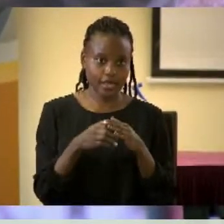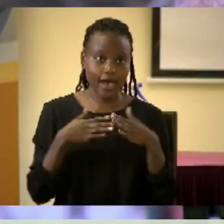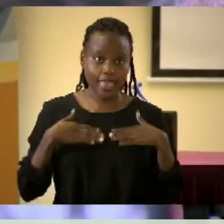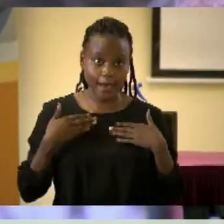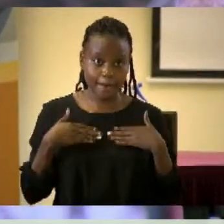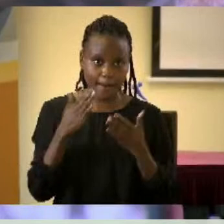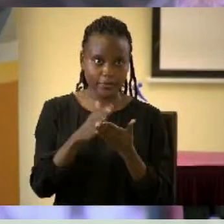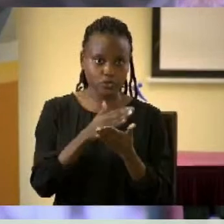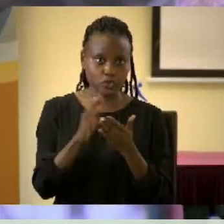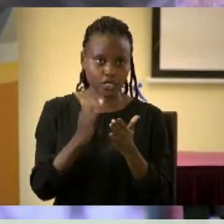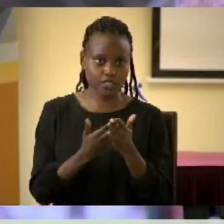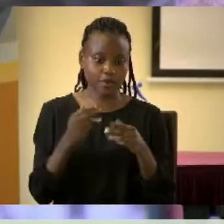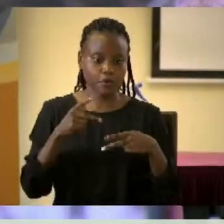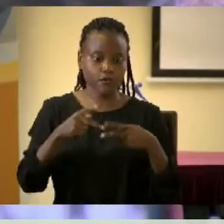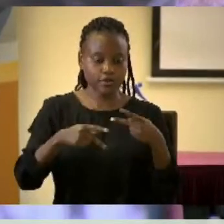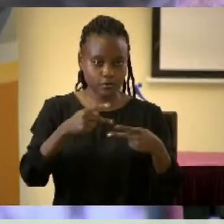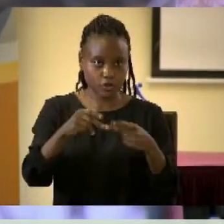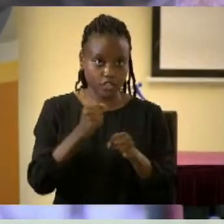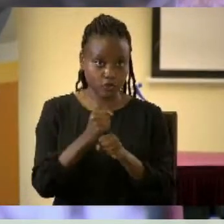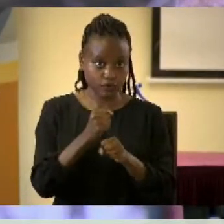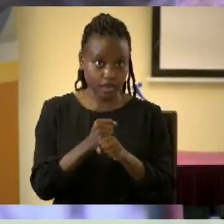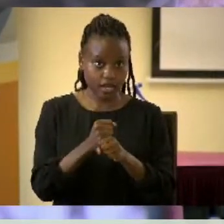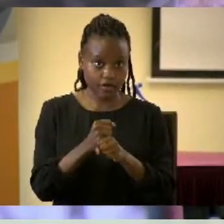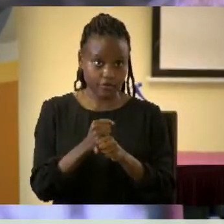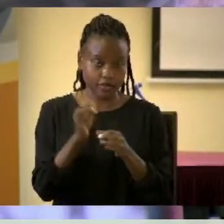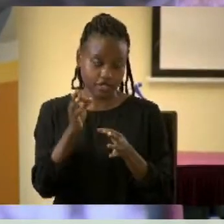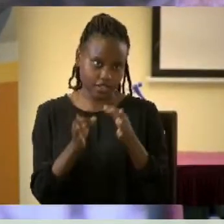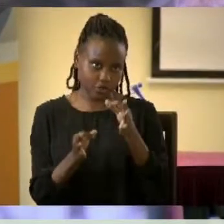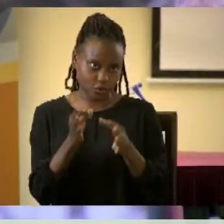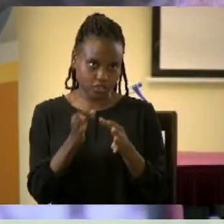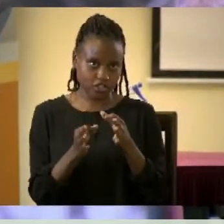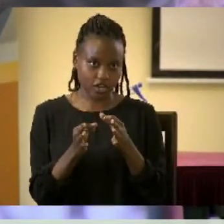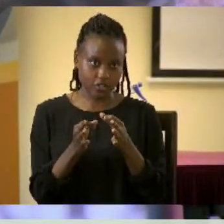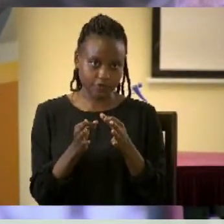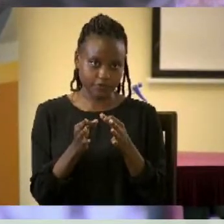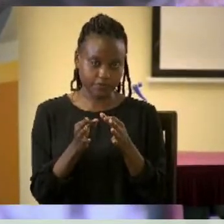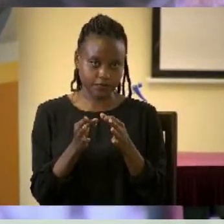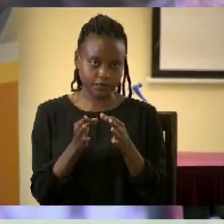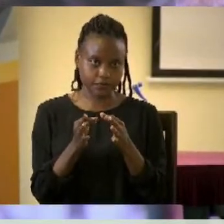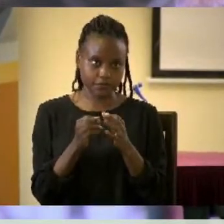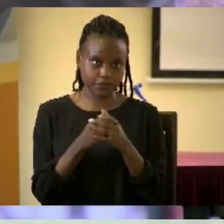share some of the progress that we've made in the judiciary to